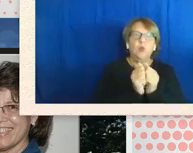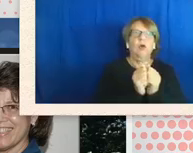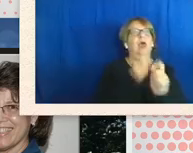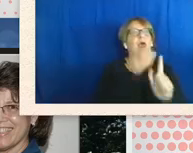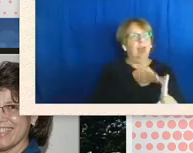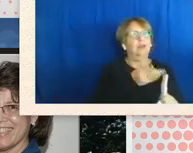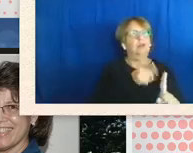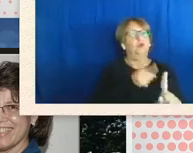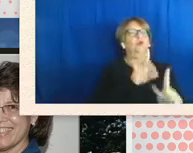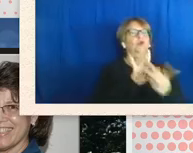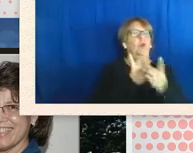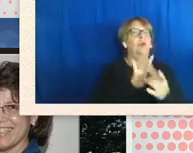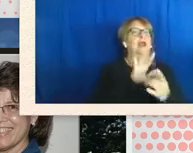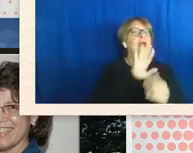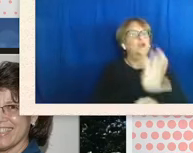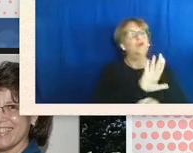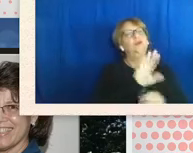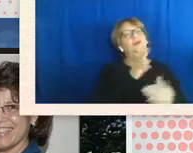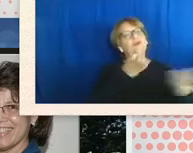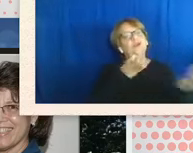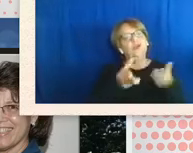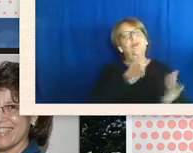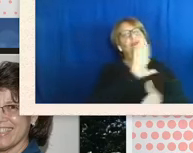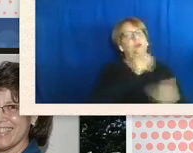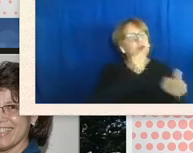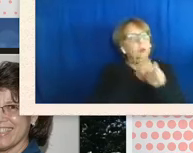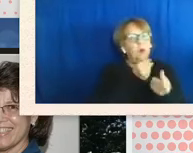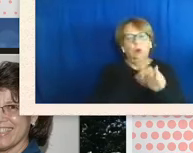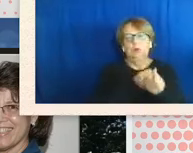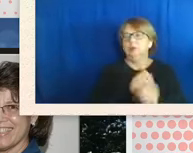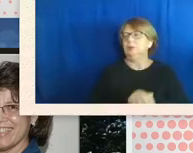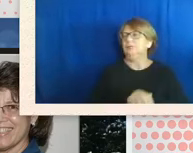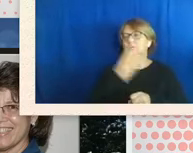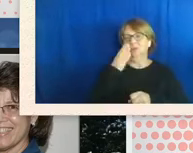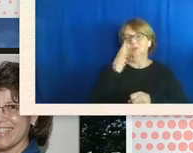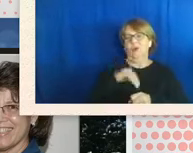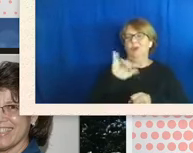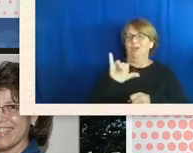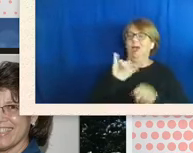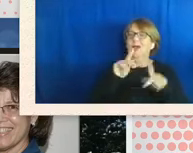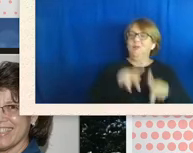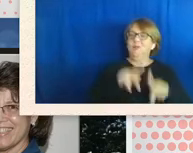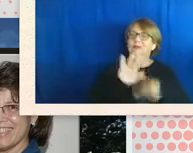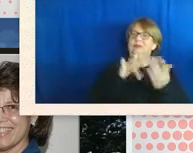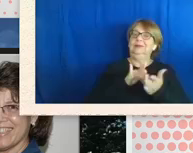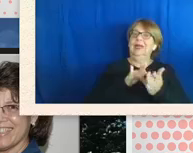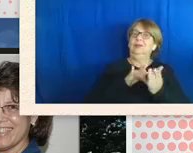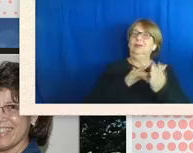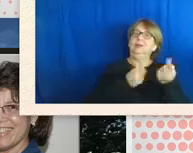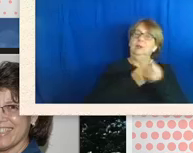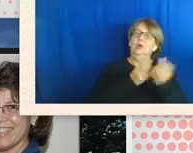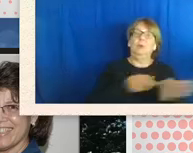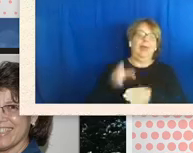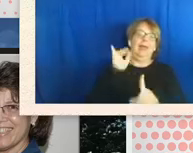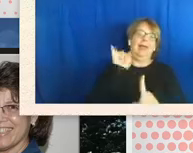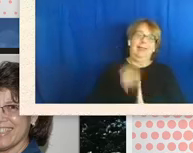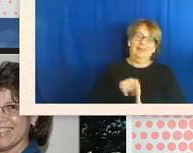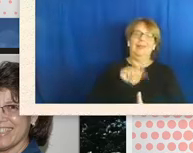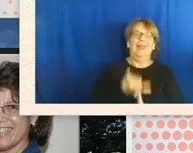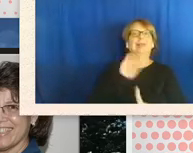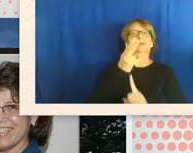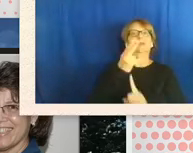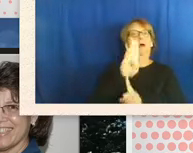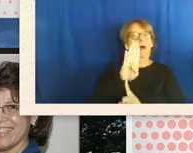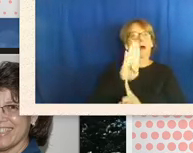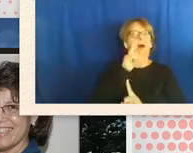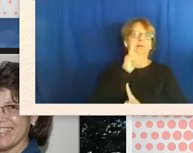and supports. And as you know, that person-centered support plan, that is the hub for you in terms